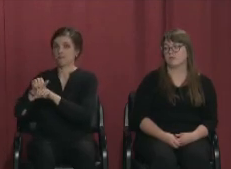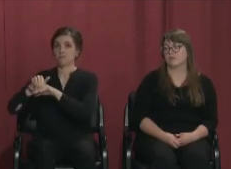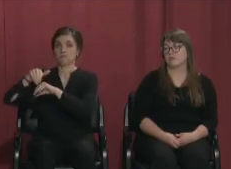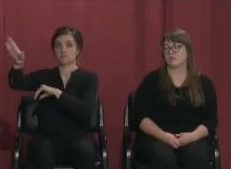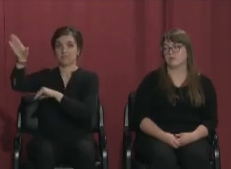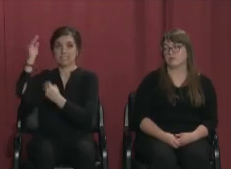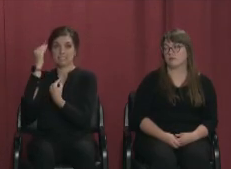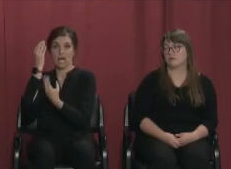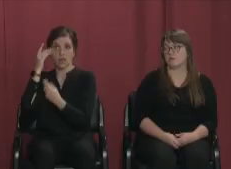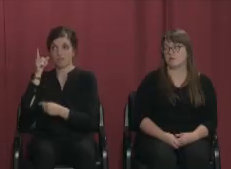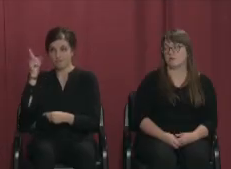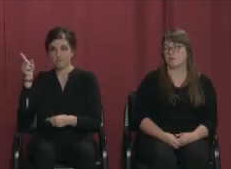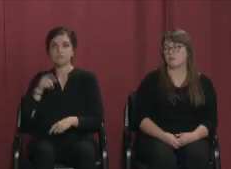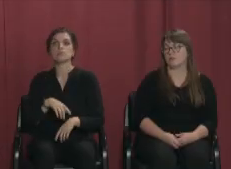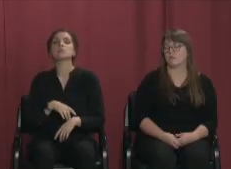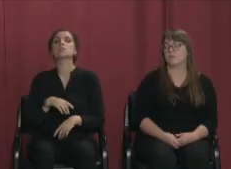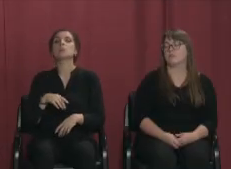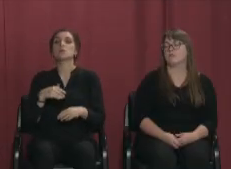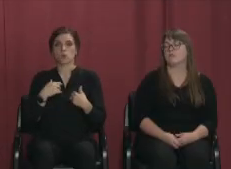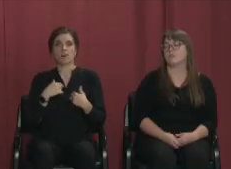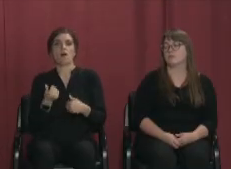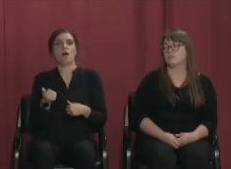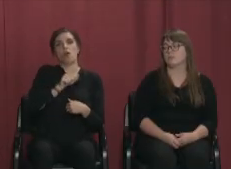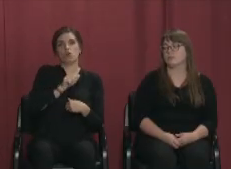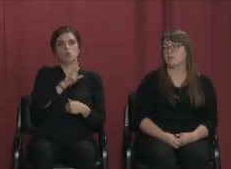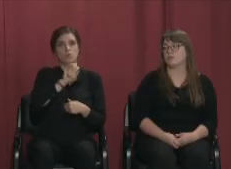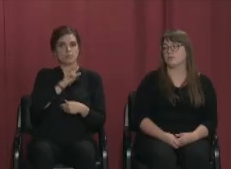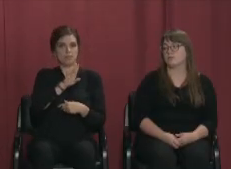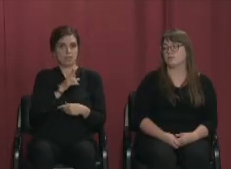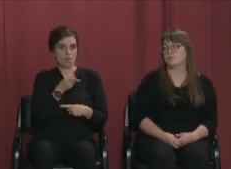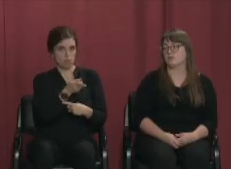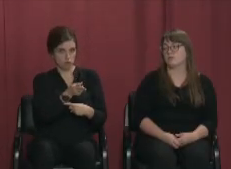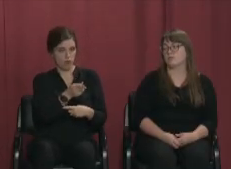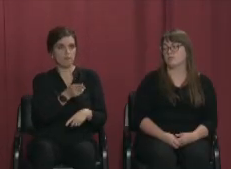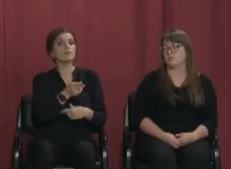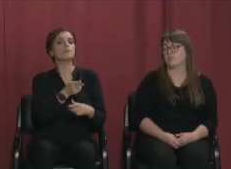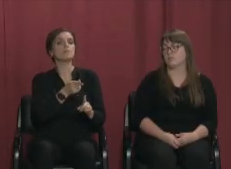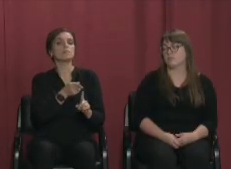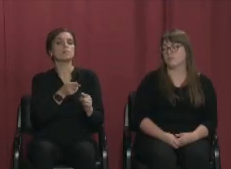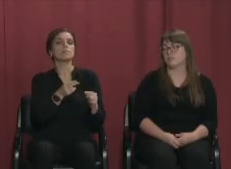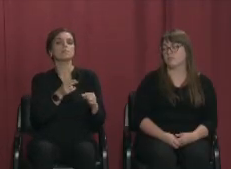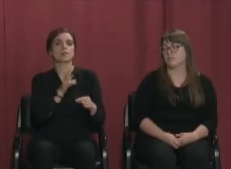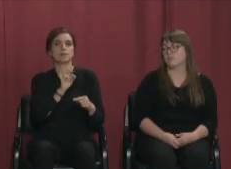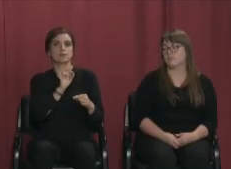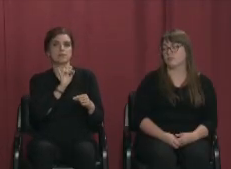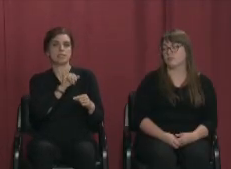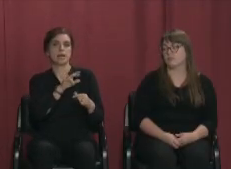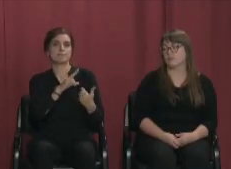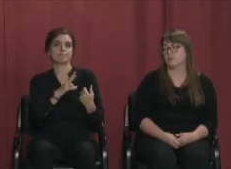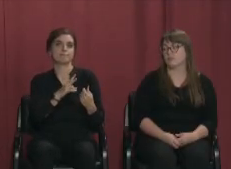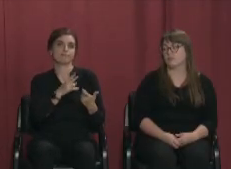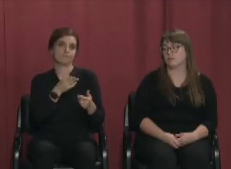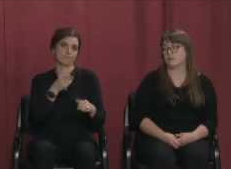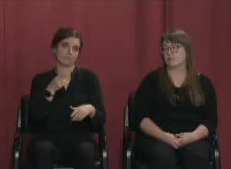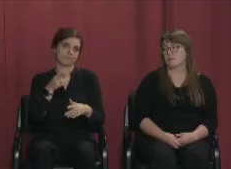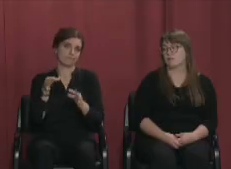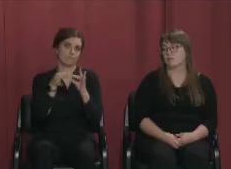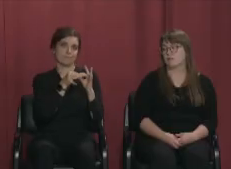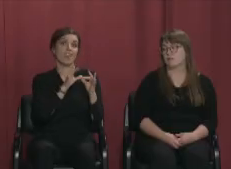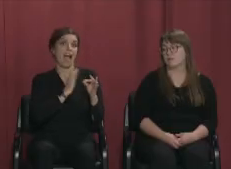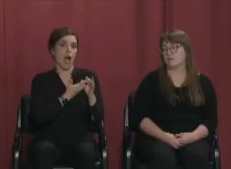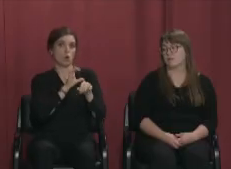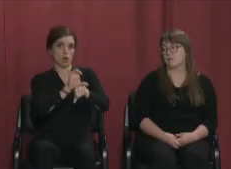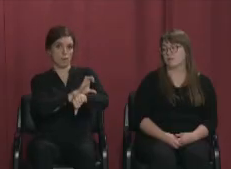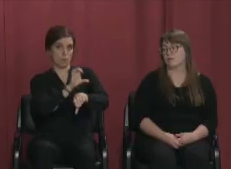another drive, thumb drive that we take that goes to our computer that reports to the